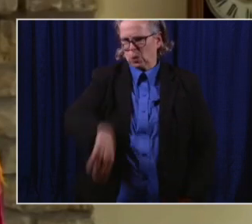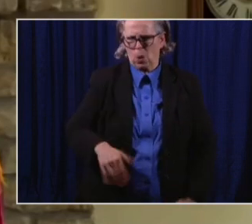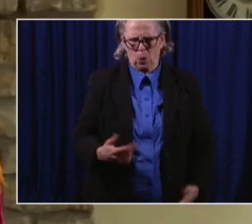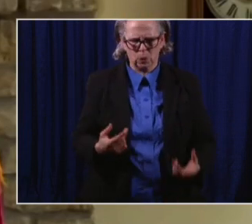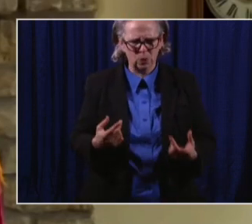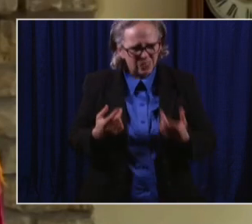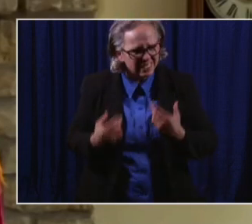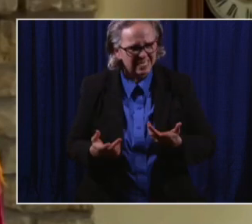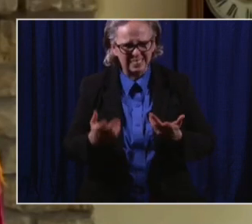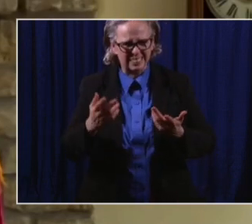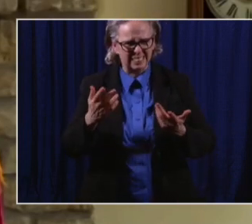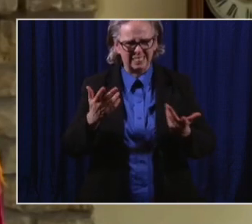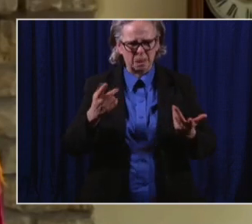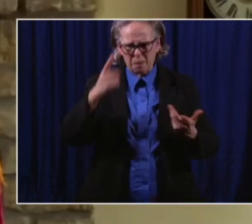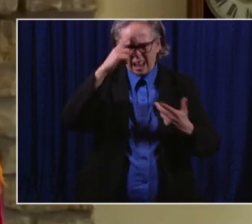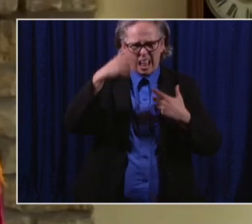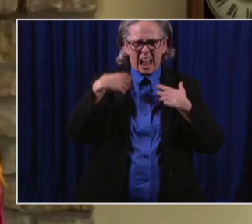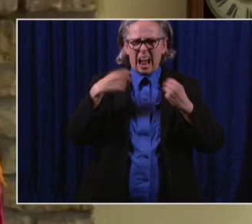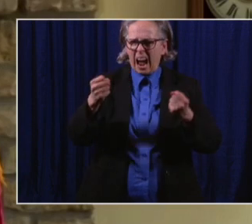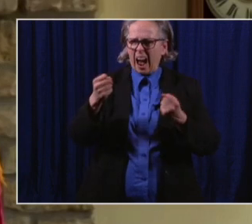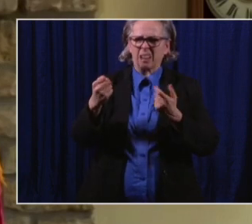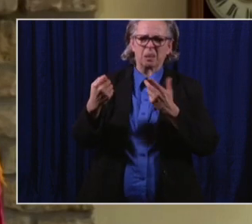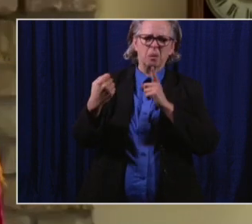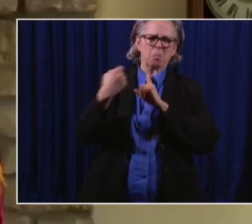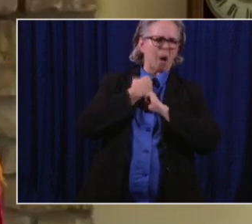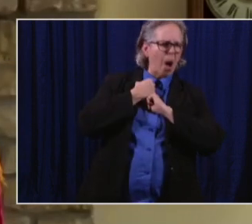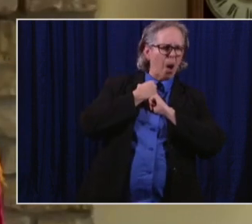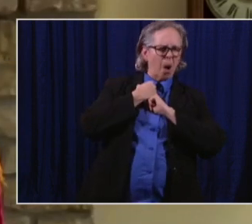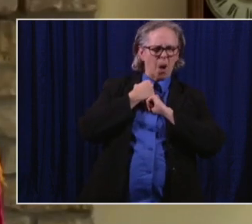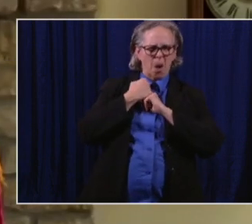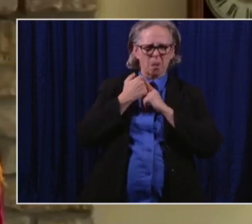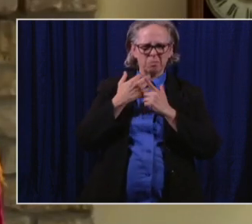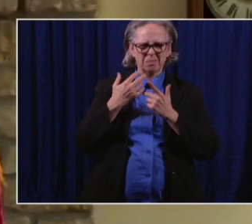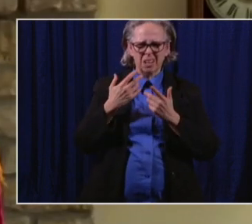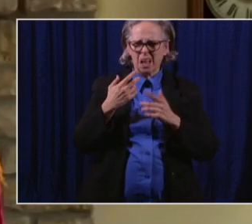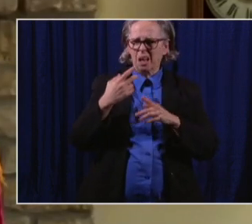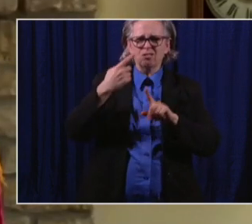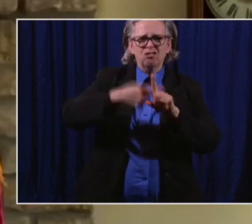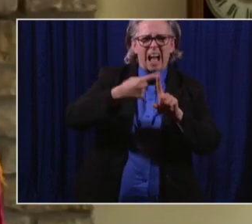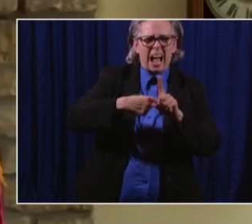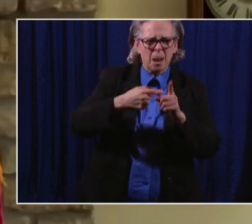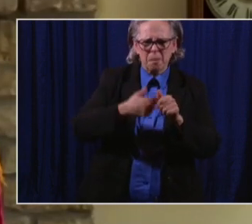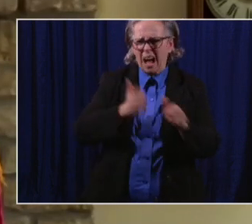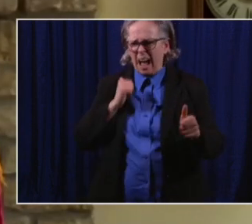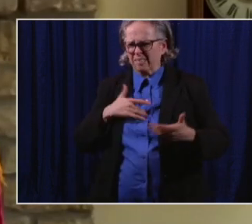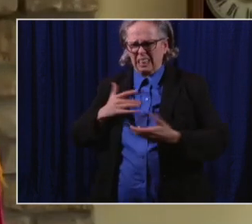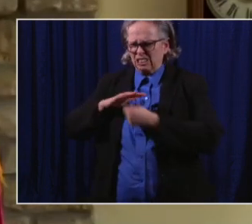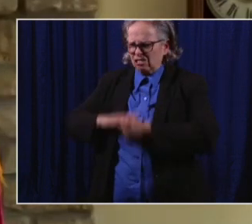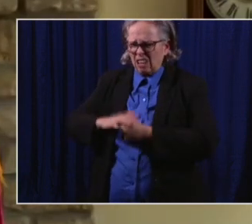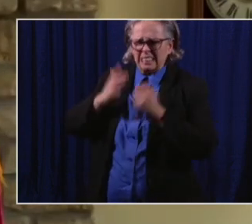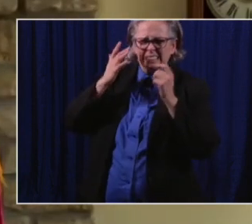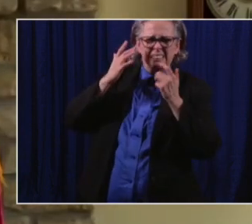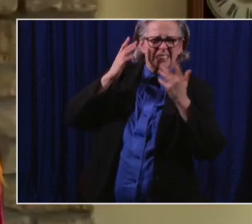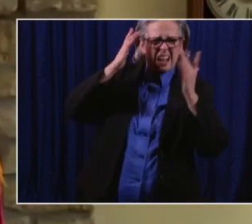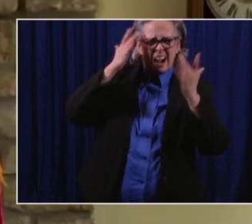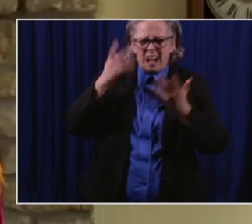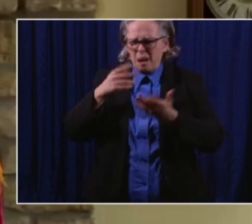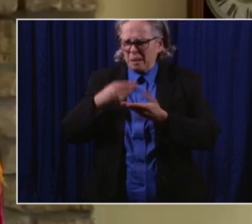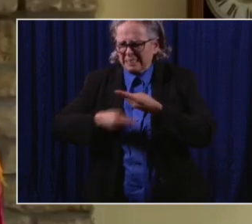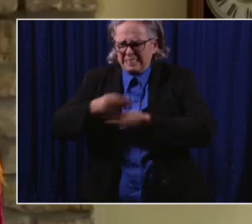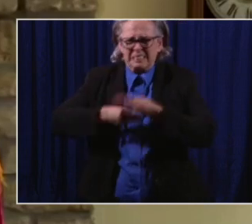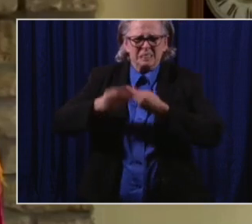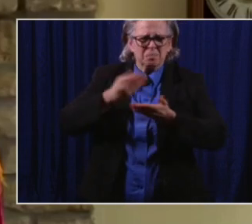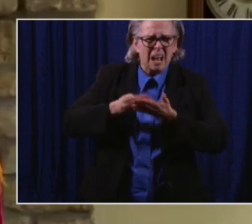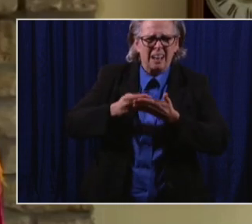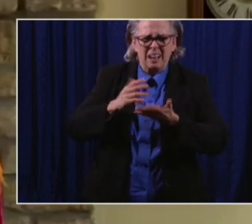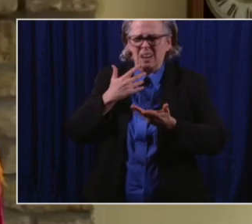rent back, and, you're worried about your family, you're worried about where's that money going to come from? Am I going to get evicted from